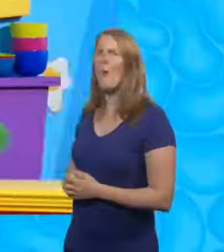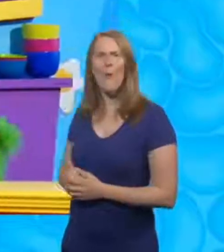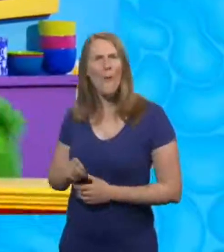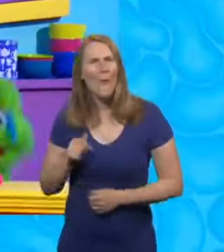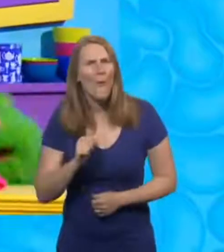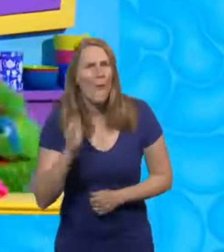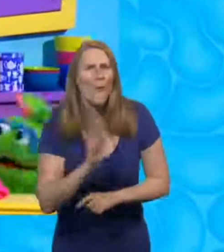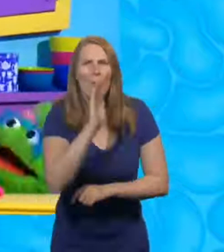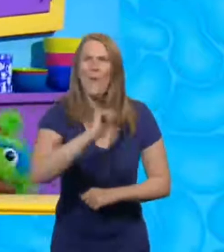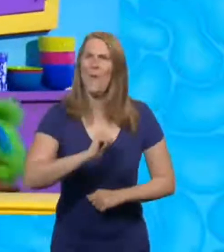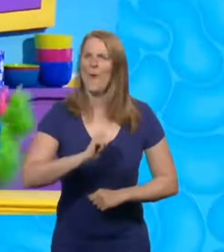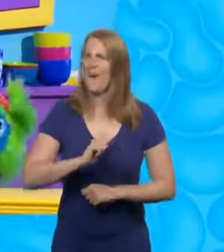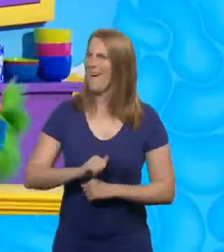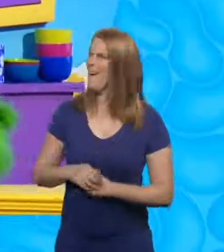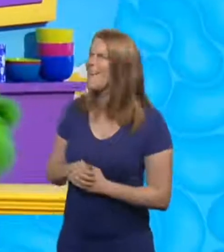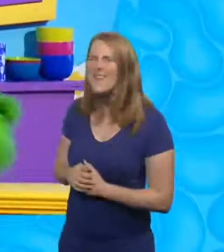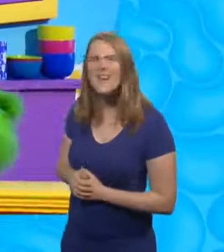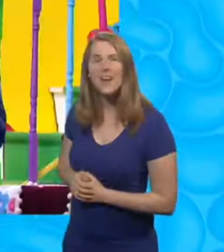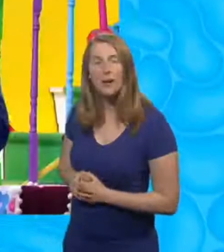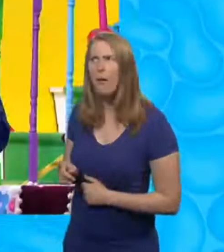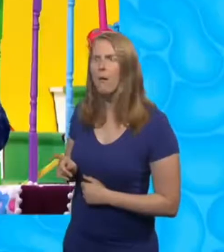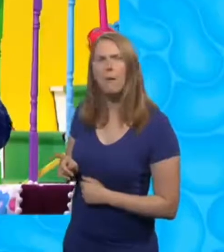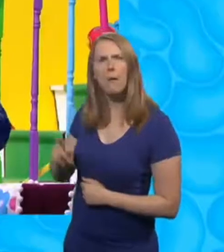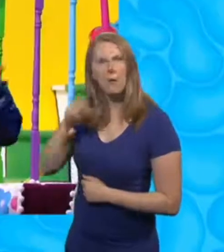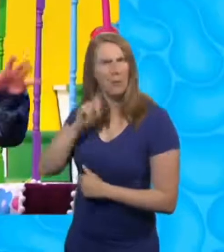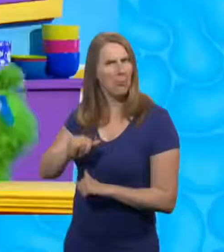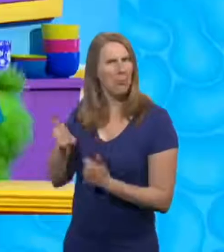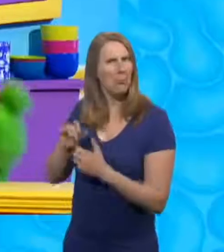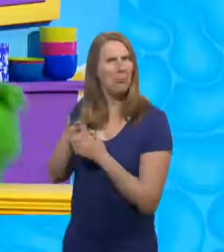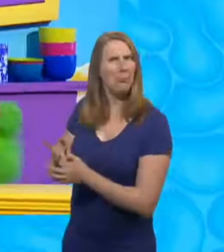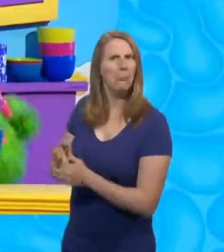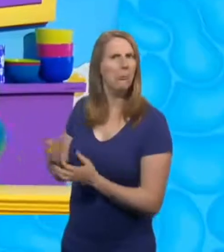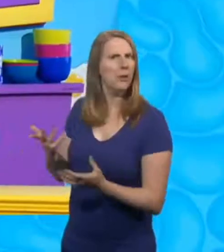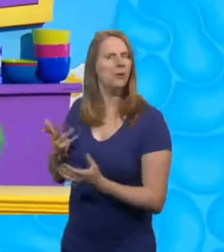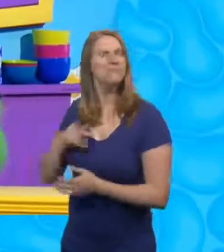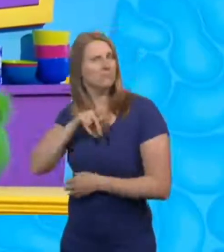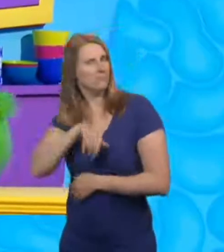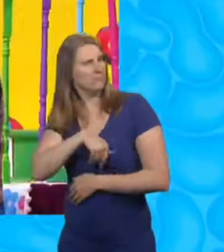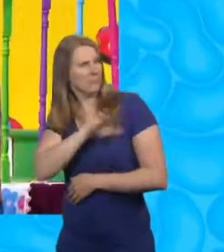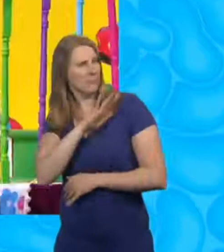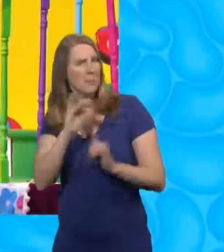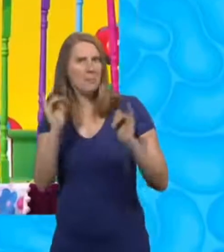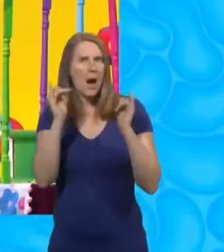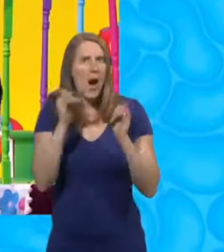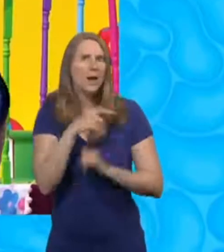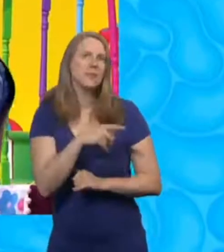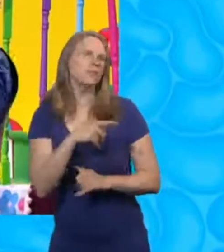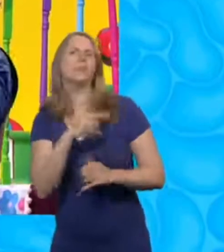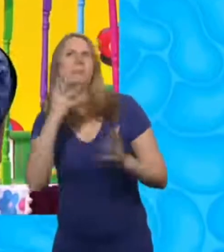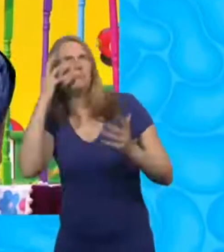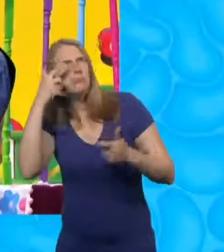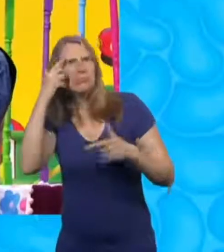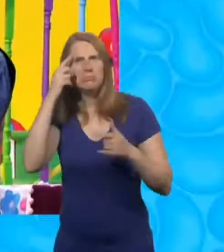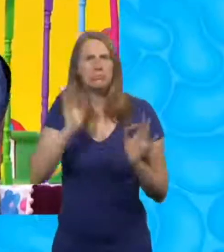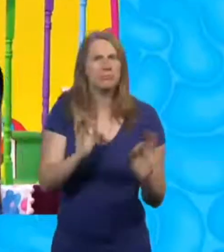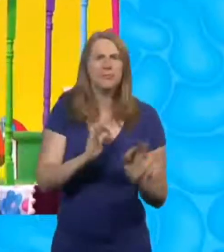Hey, look! Little Monster's getting on really well with the Monster Sitter already! That means you can go to the party and have fun